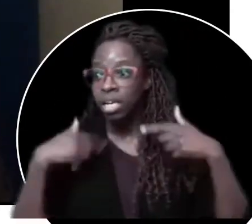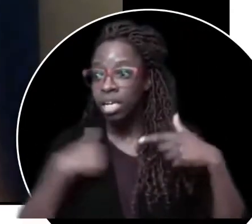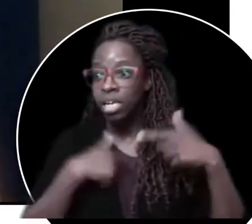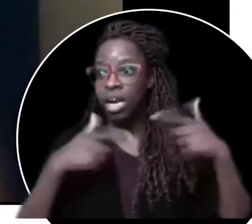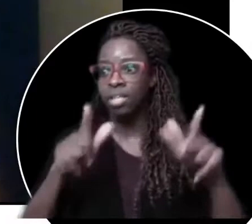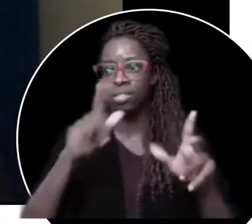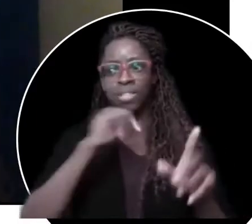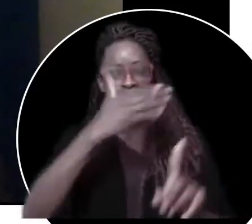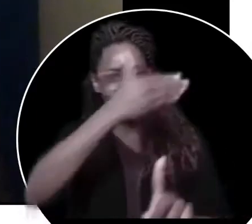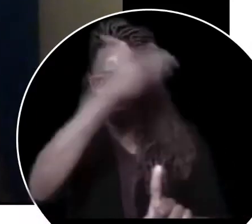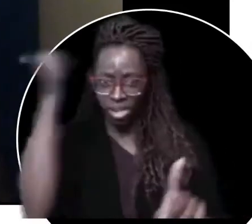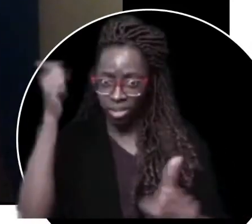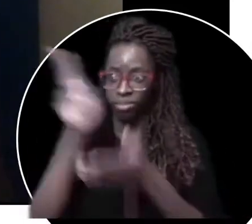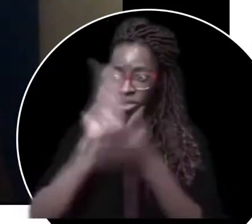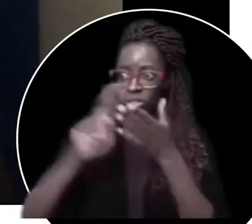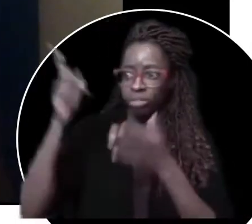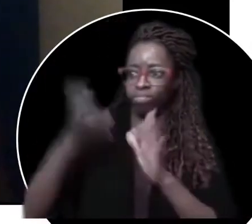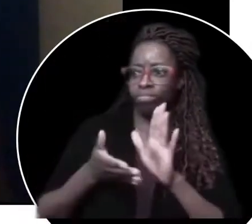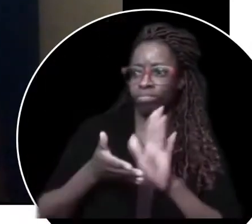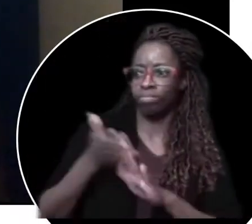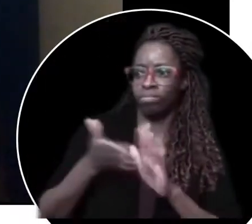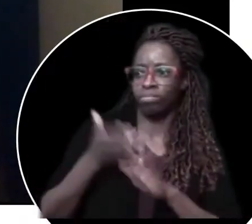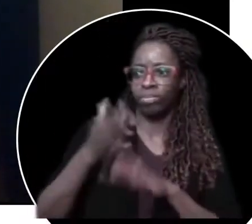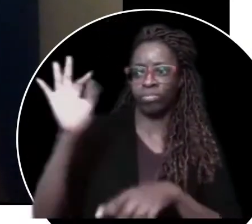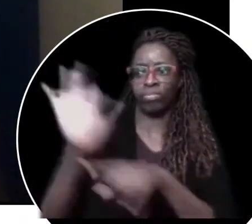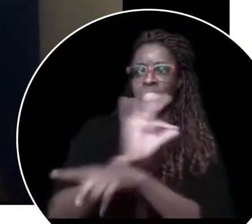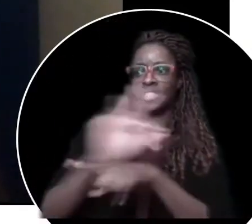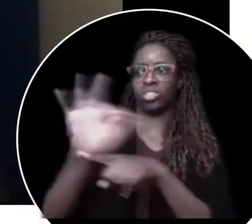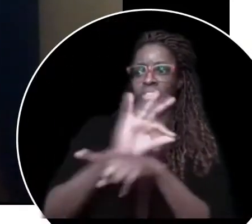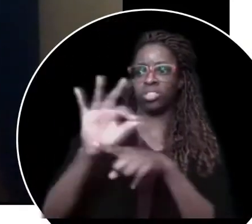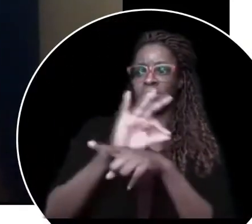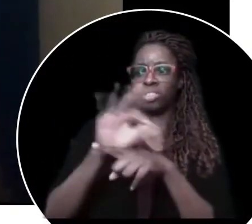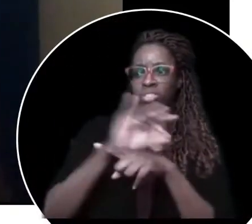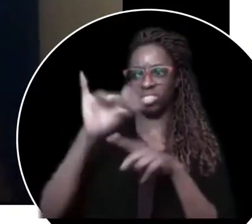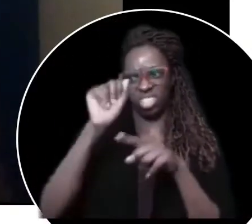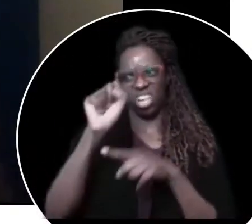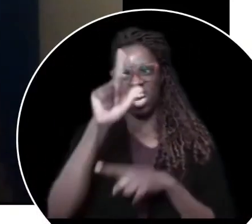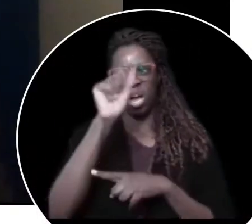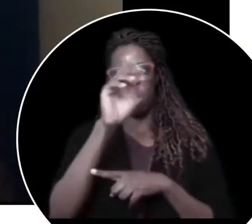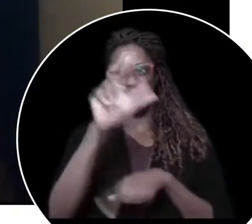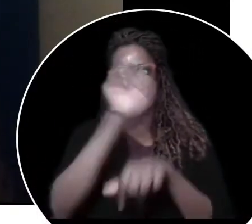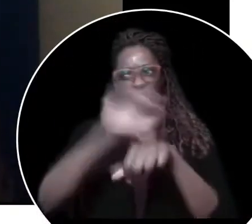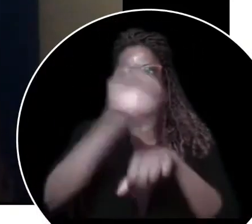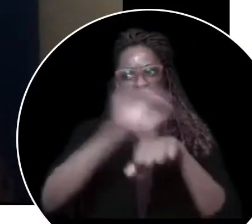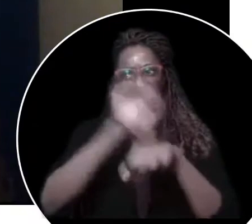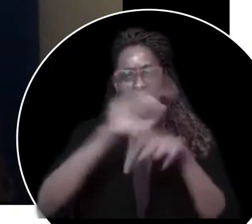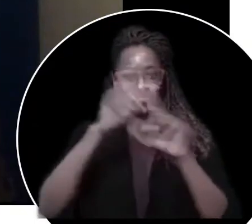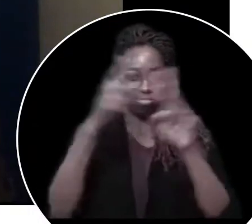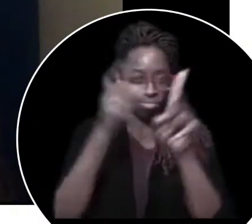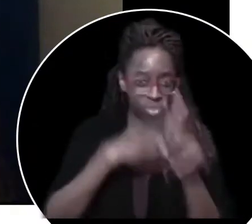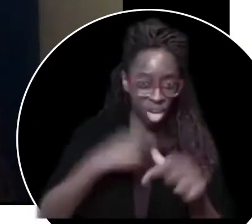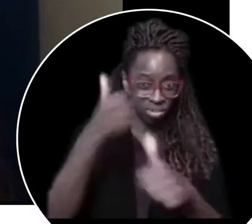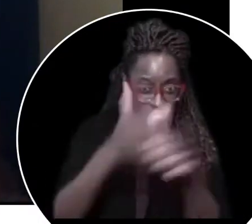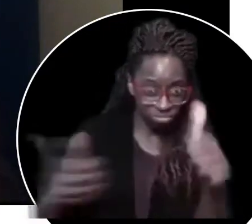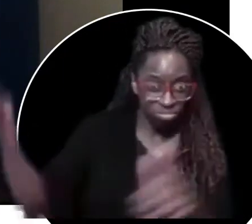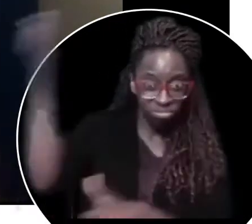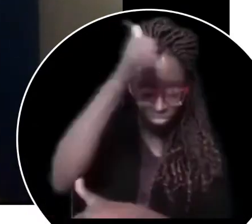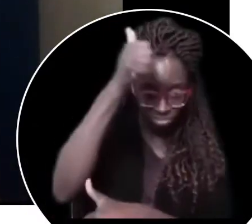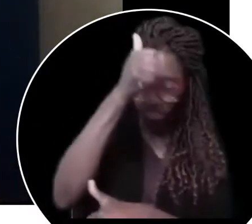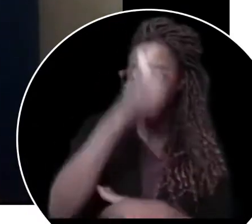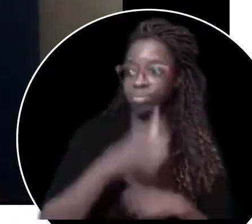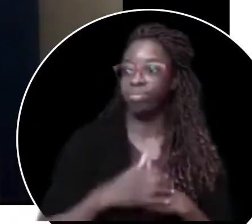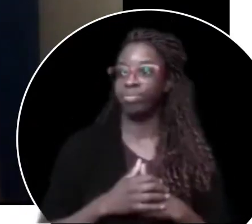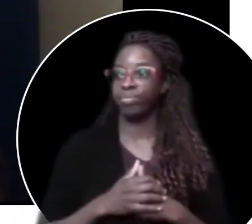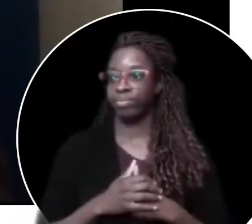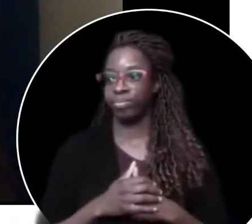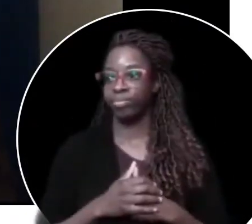the experimentation on racialized bodies for centuries. It was at Harvard, for example, where the science supporting